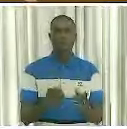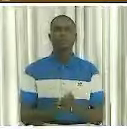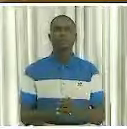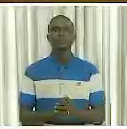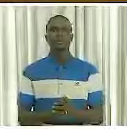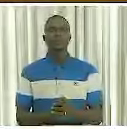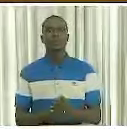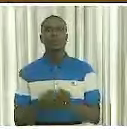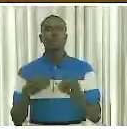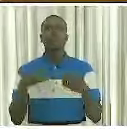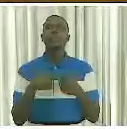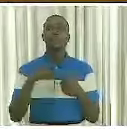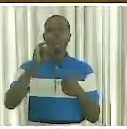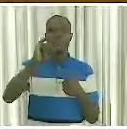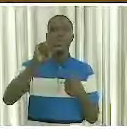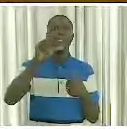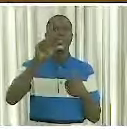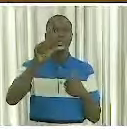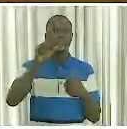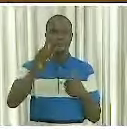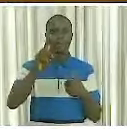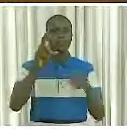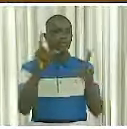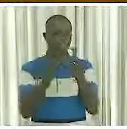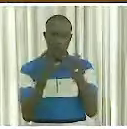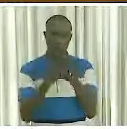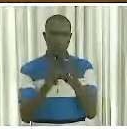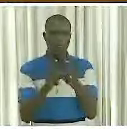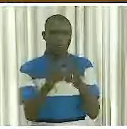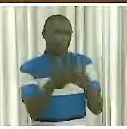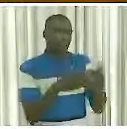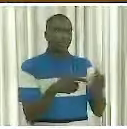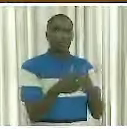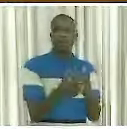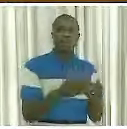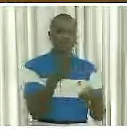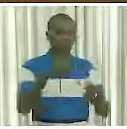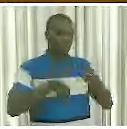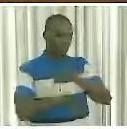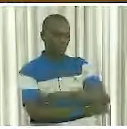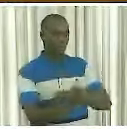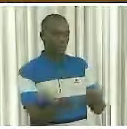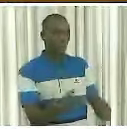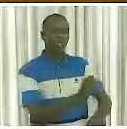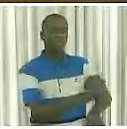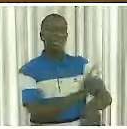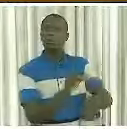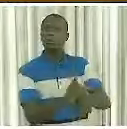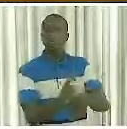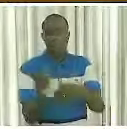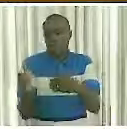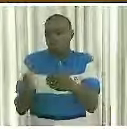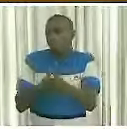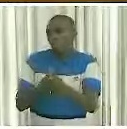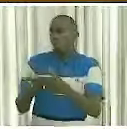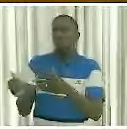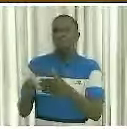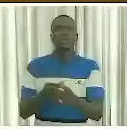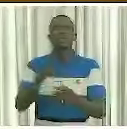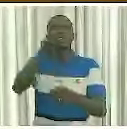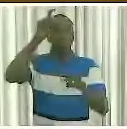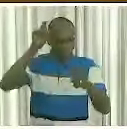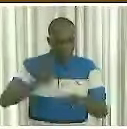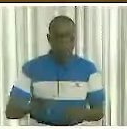residents. And if you serve not to Sierra Leone, but you do in a year, you suppose forget a non-resident ID card. And this is not so, you